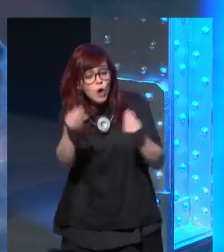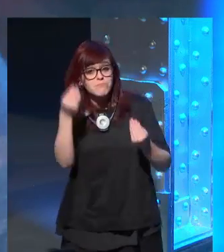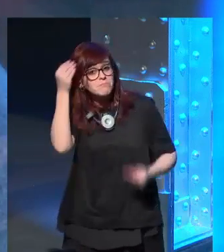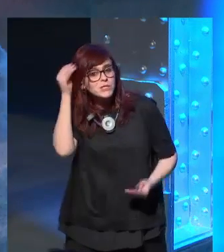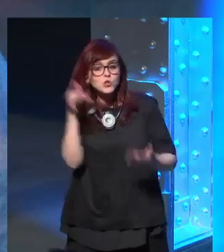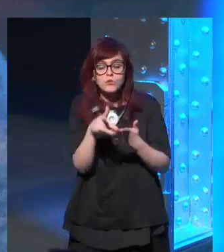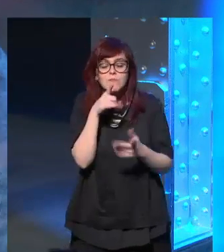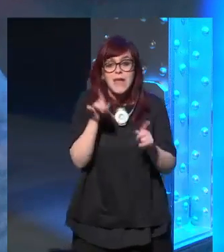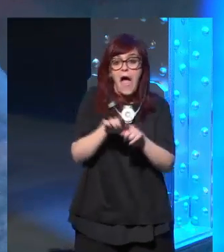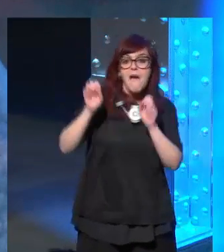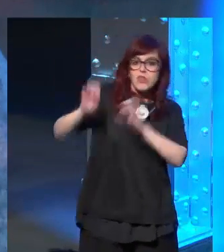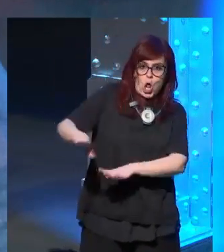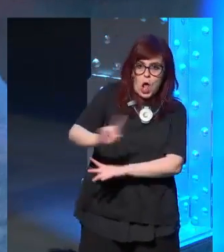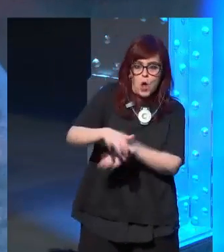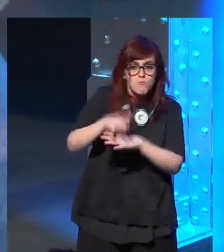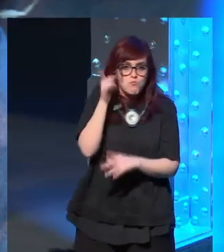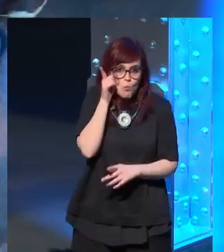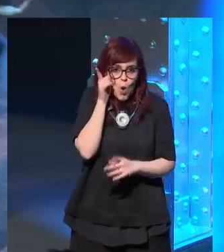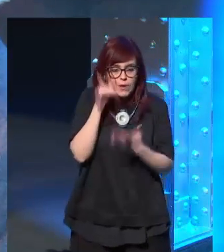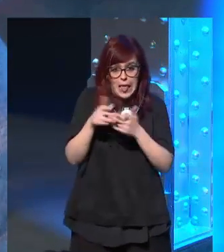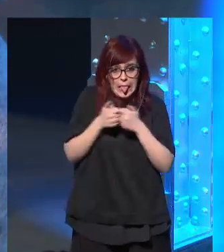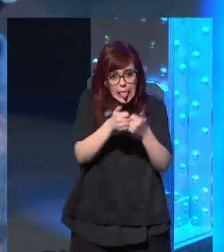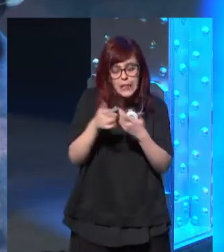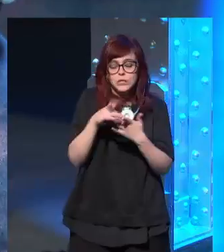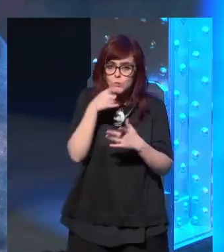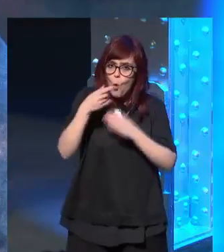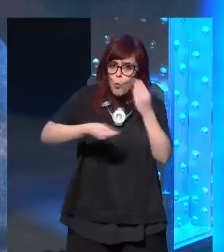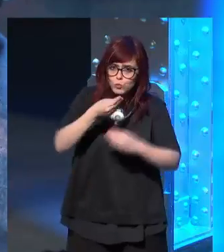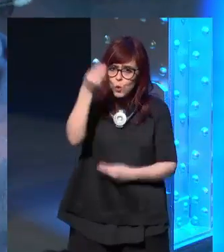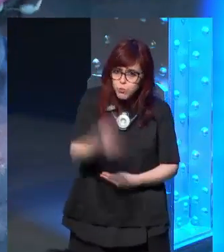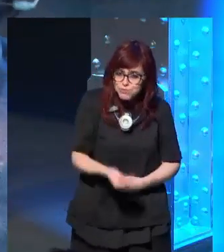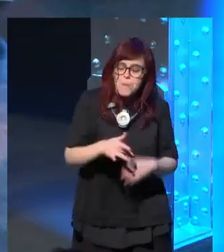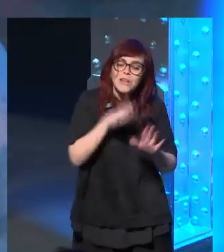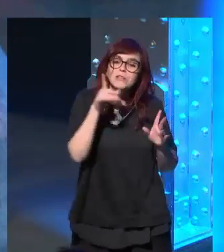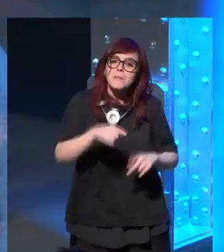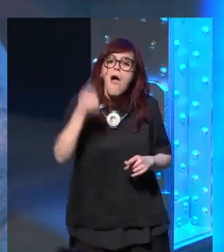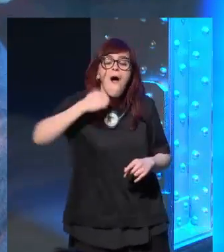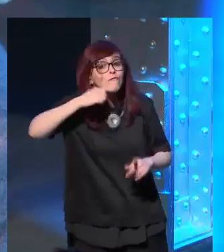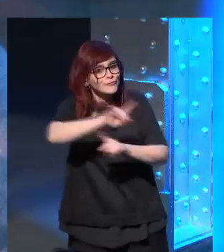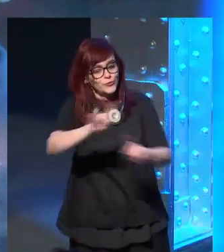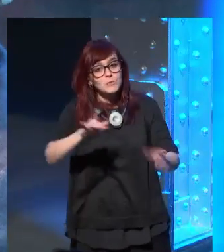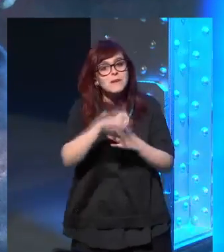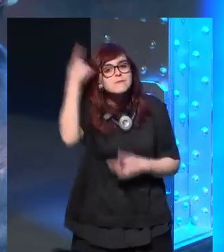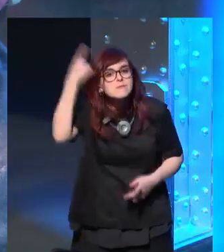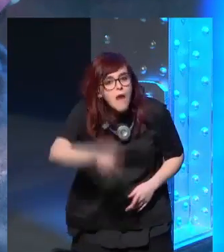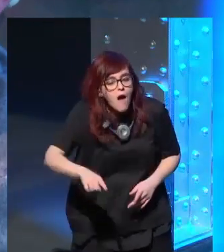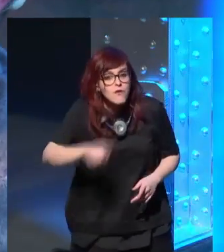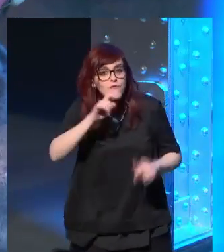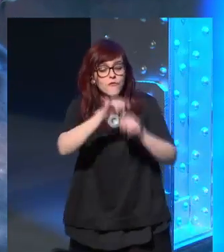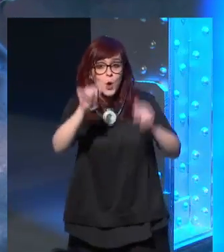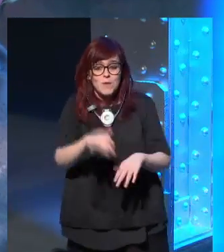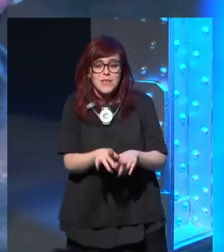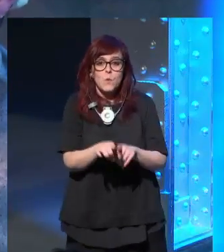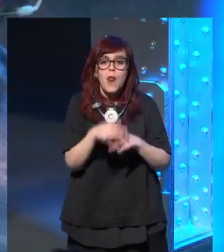the technology. It's here to stay. It has a lot of good uses as well. But maybe we need to figure out, around dinner time in